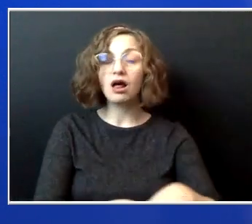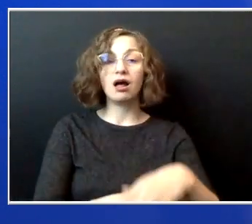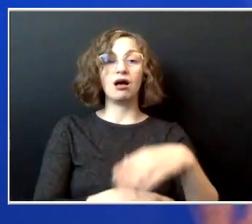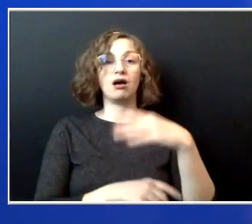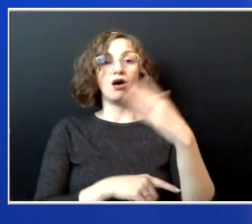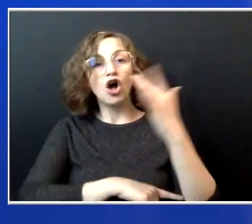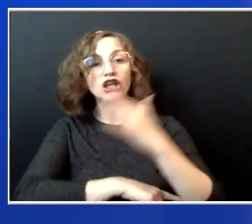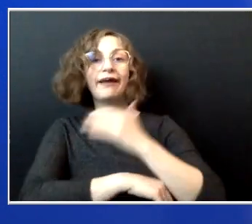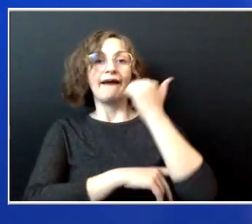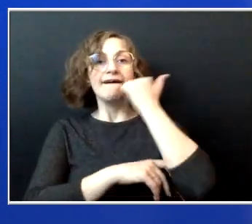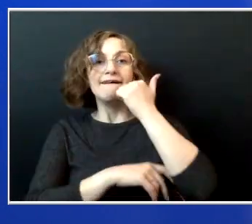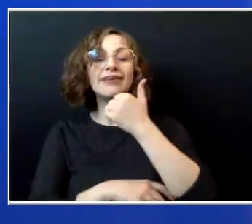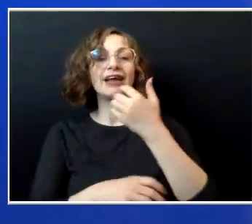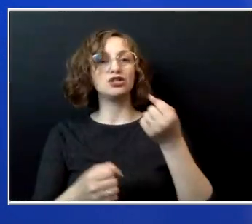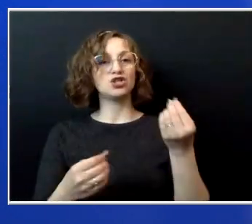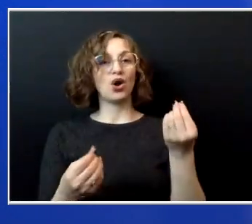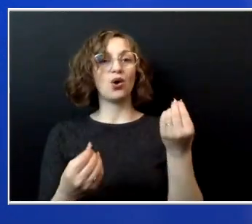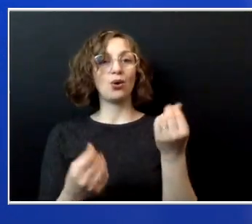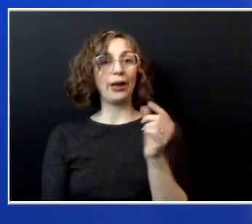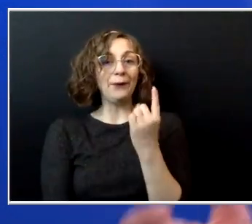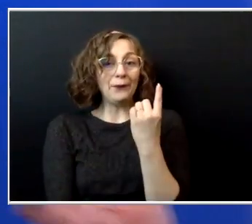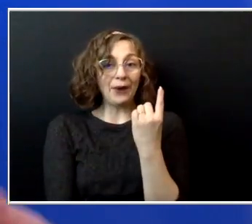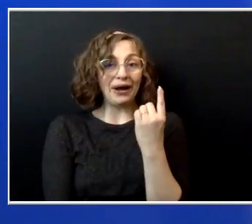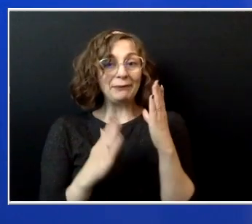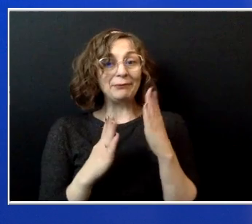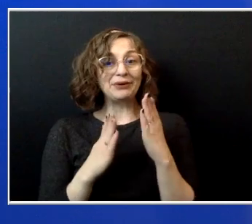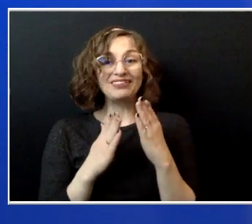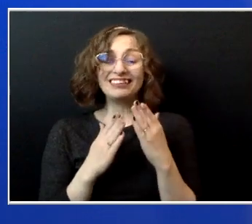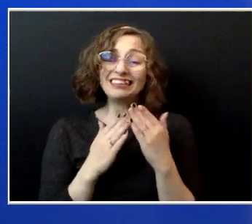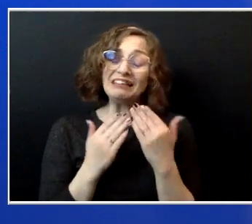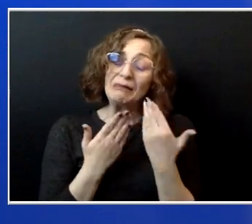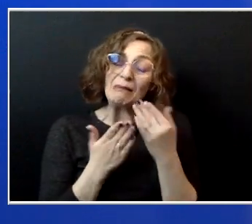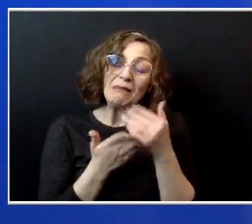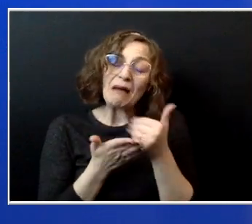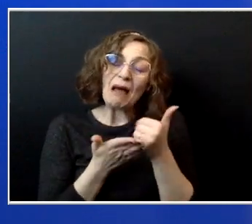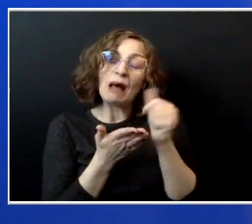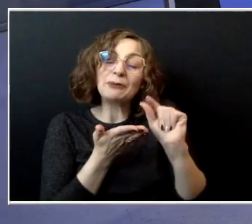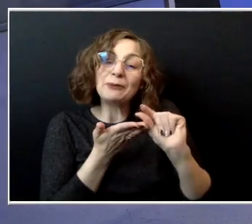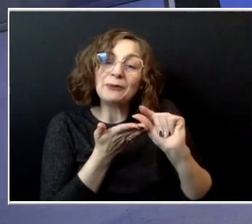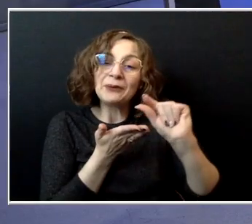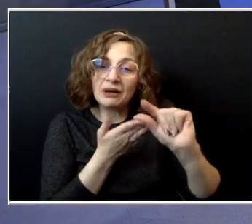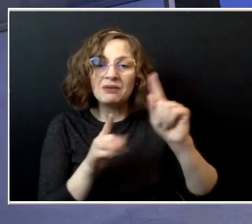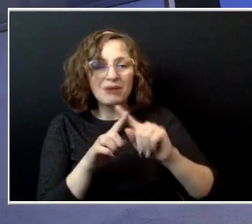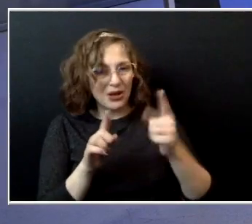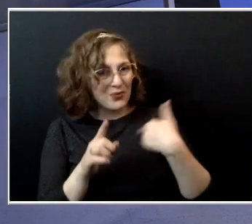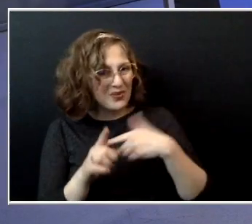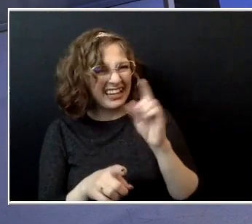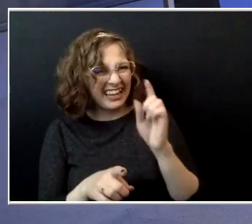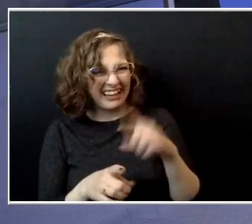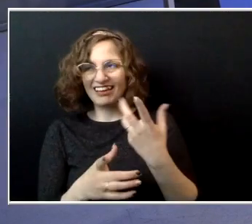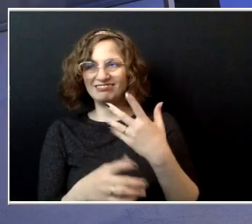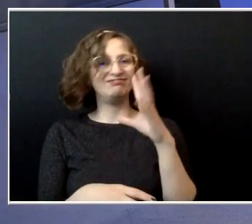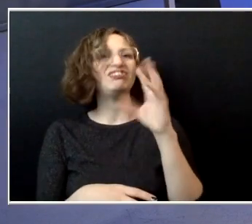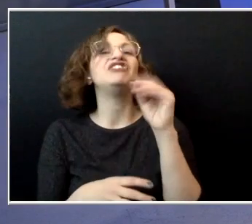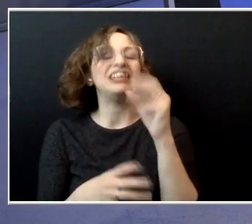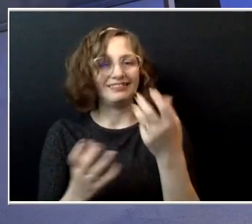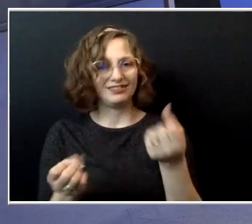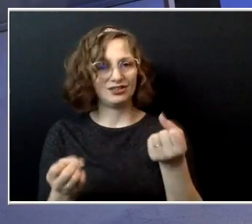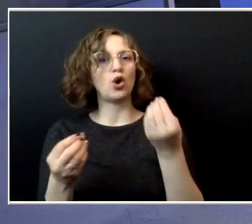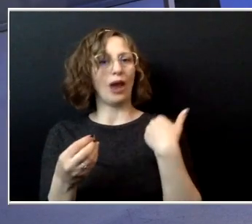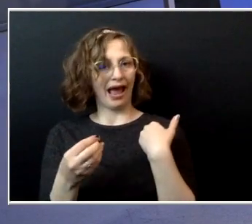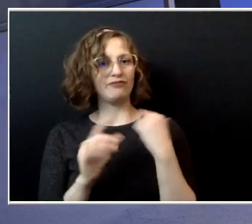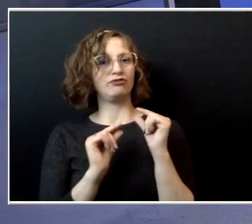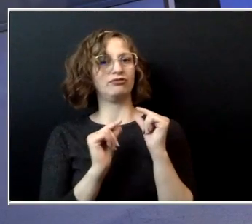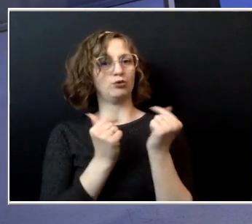what we need is an N of 50, you know, to put groups of people out in the community. Yeah, it's a big darn deal. So, you know, we know that